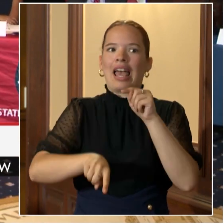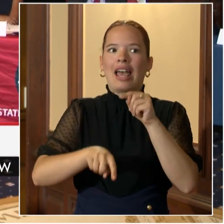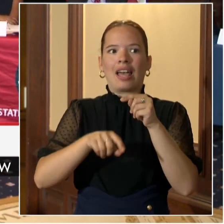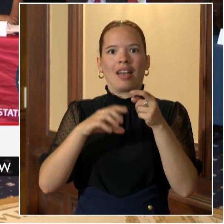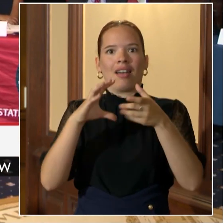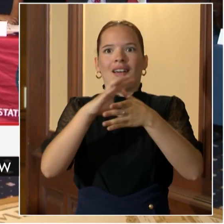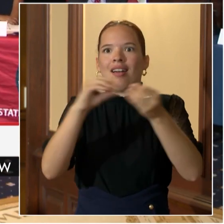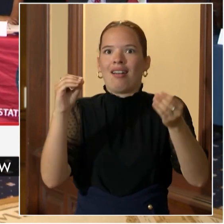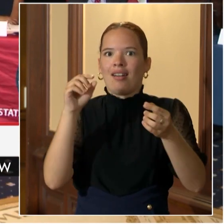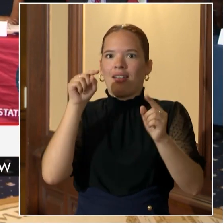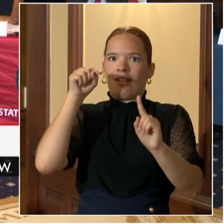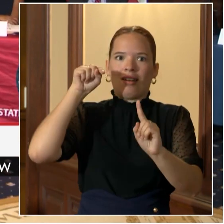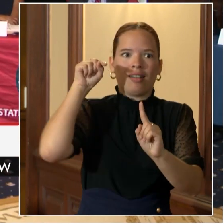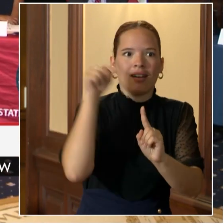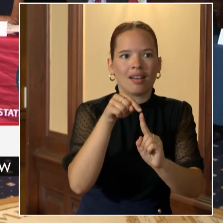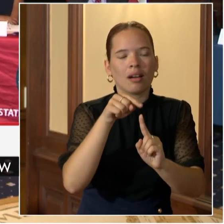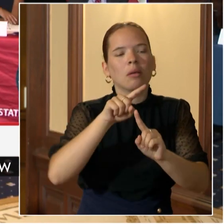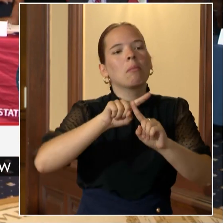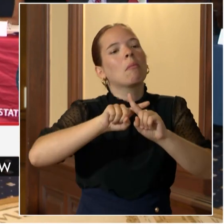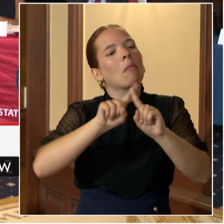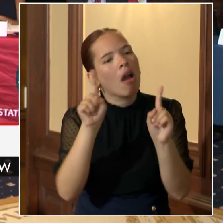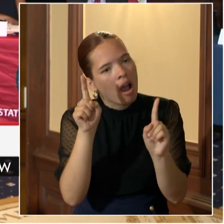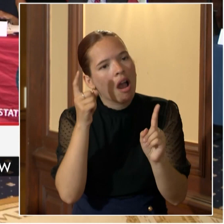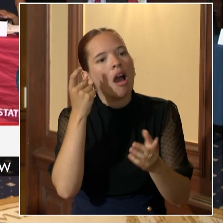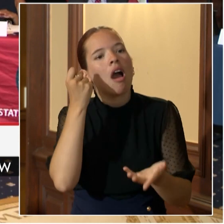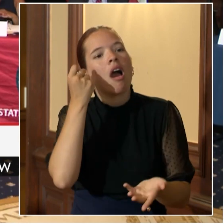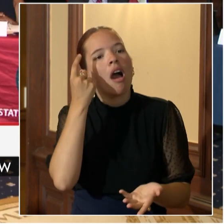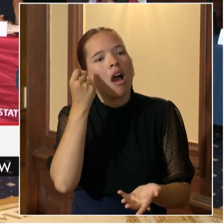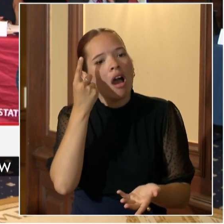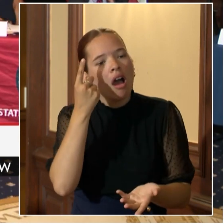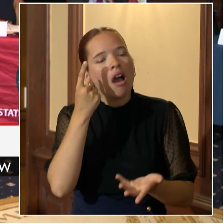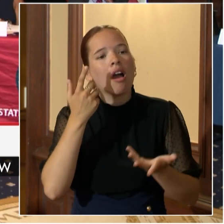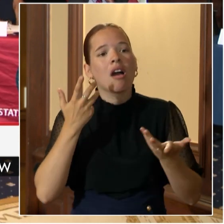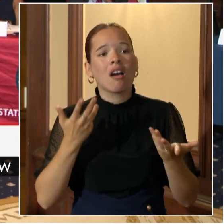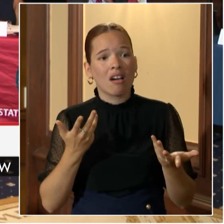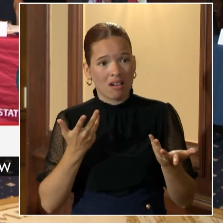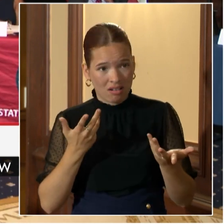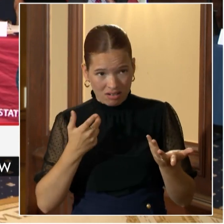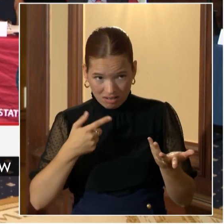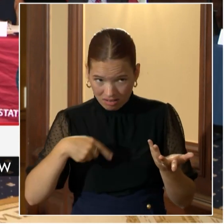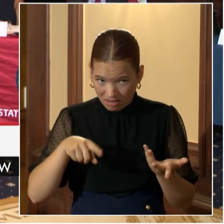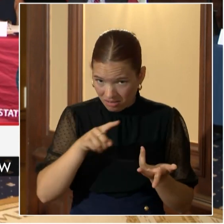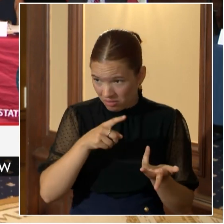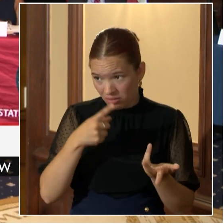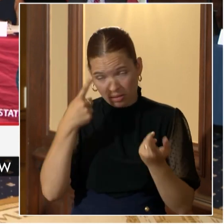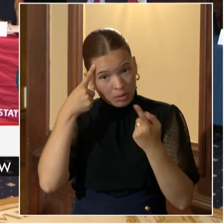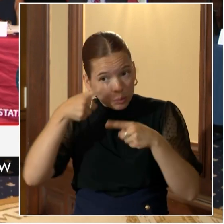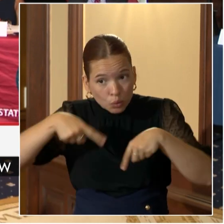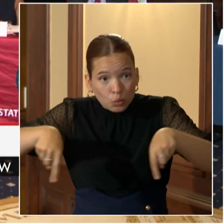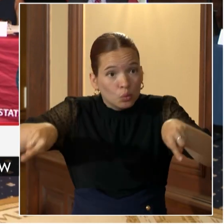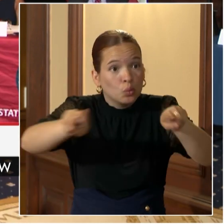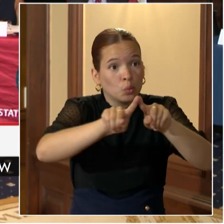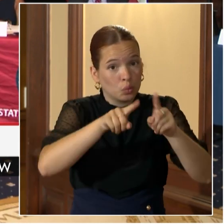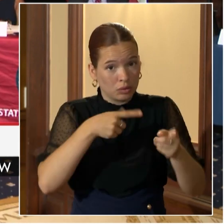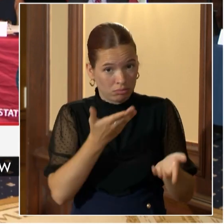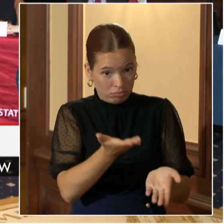here in the room with us is those suggestions can be brought immediately to their attention. Thank you. Thank you. Any